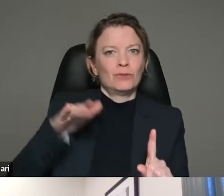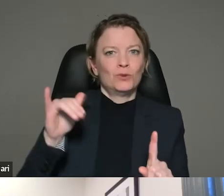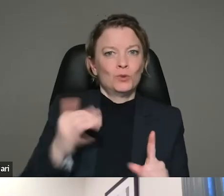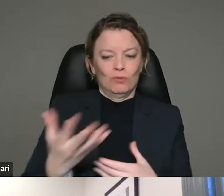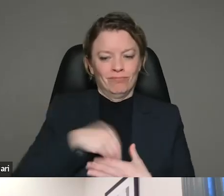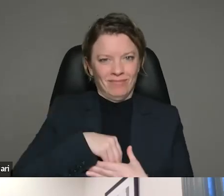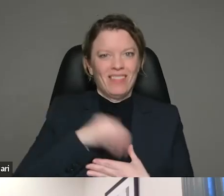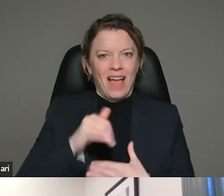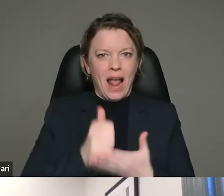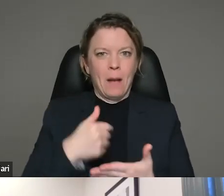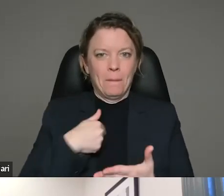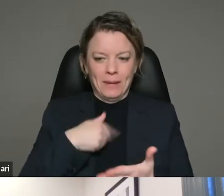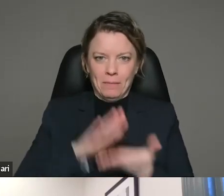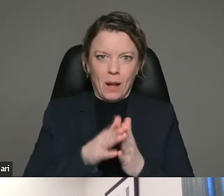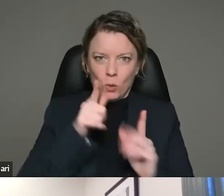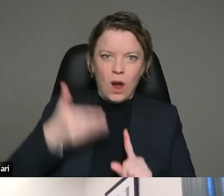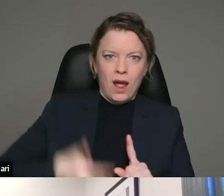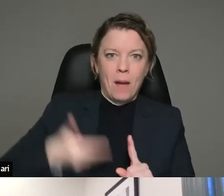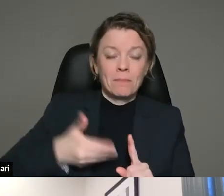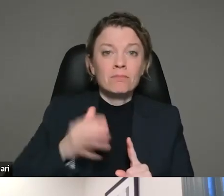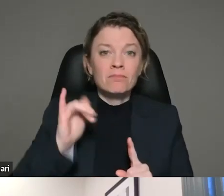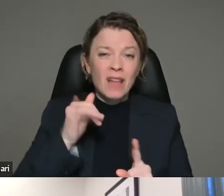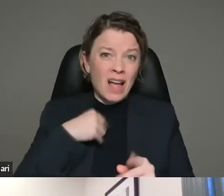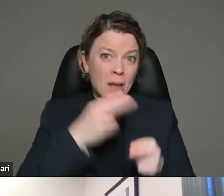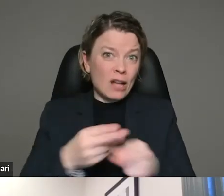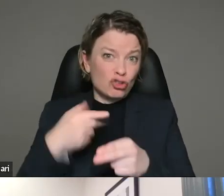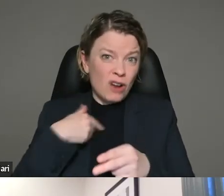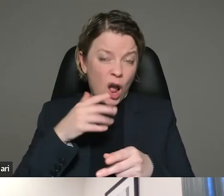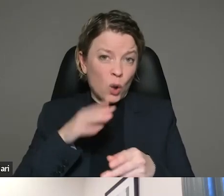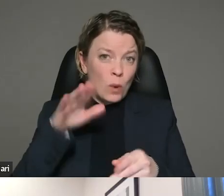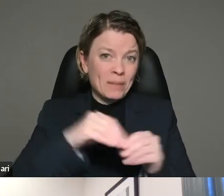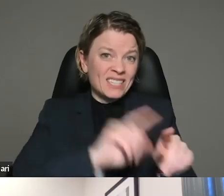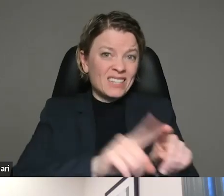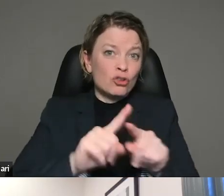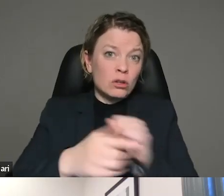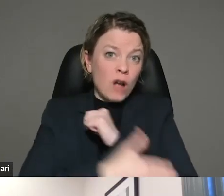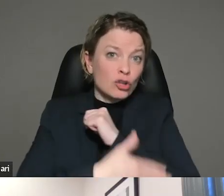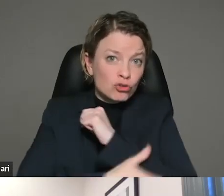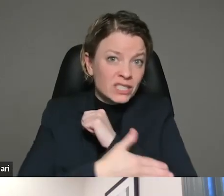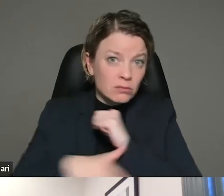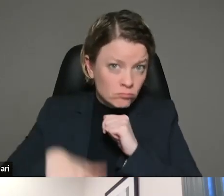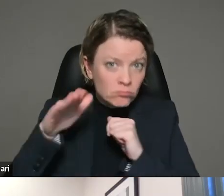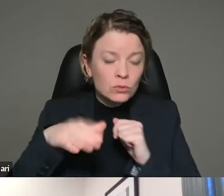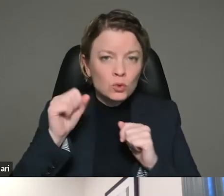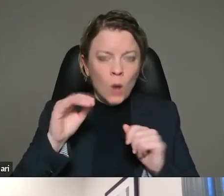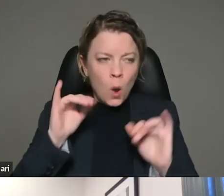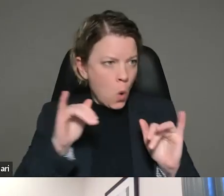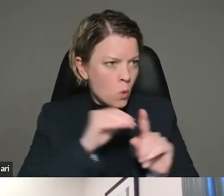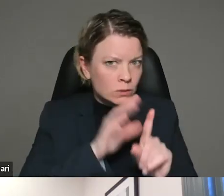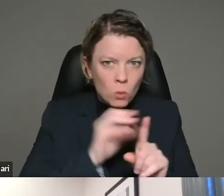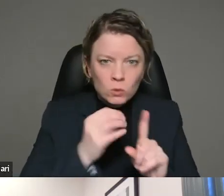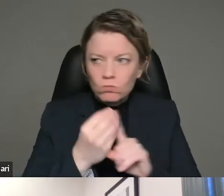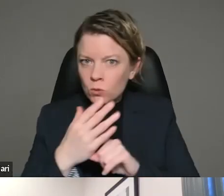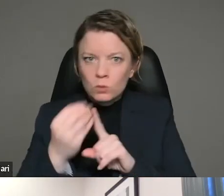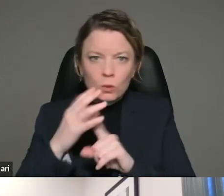person I've become. As I mentioned, you know, I grew up in a lot of different countries. So frankly, that forced exposure to culture